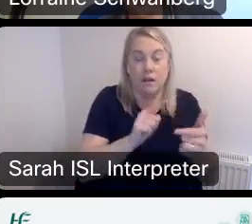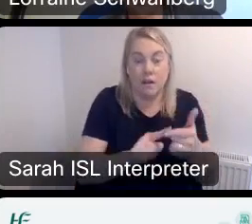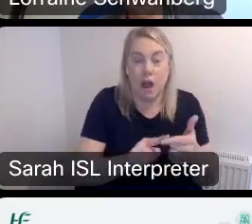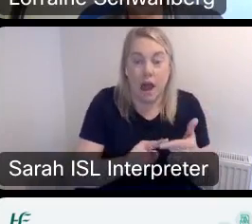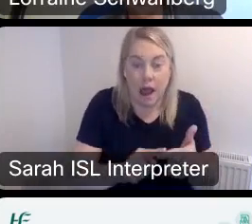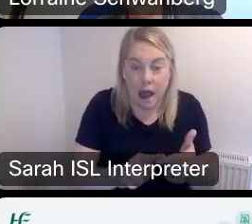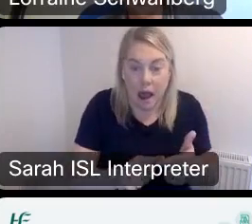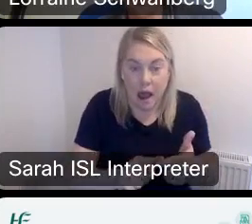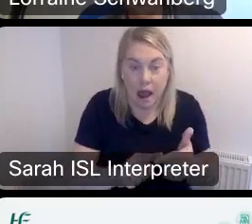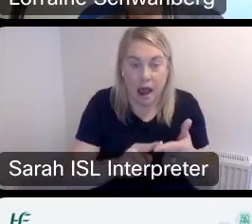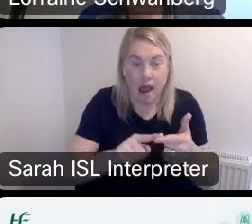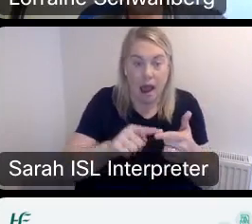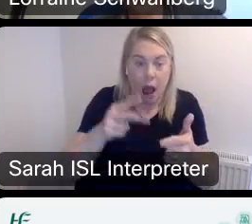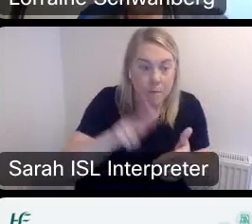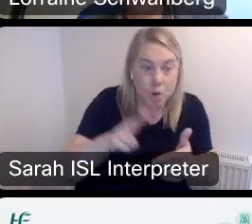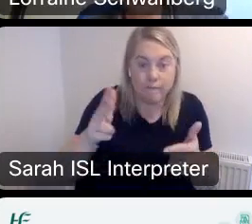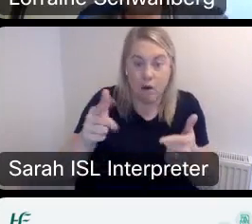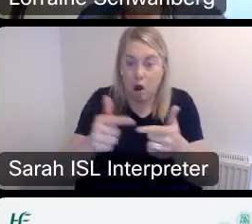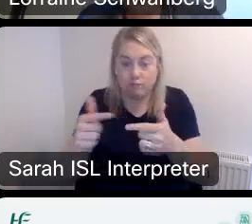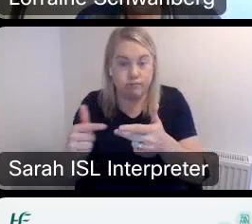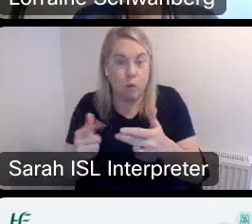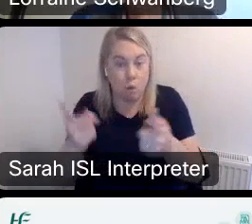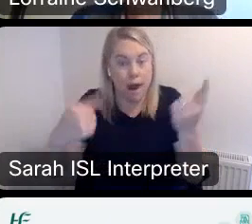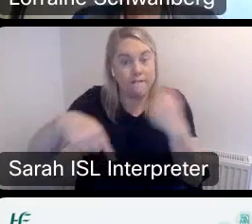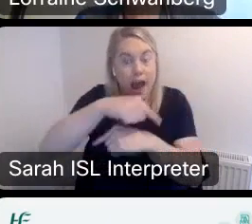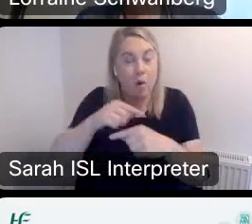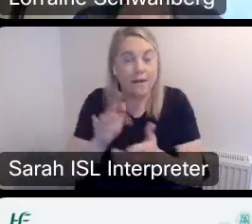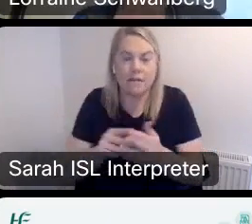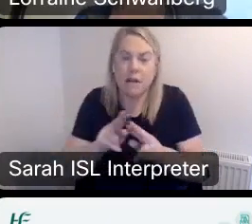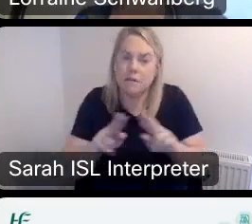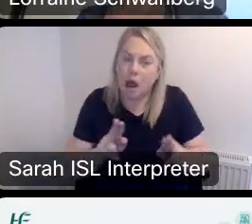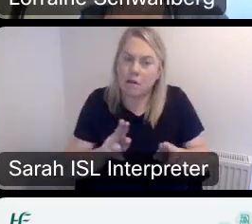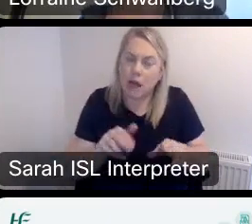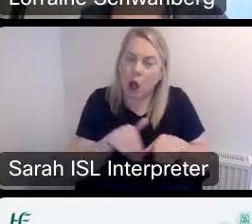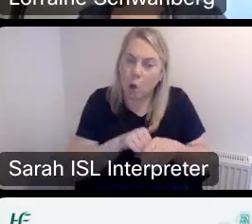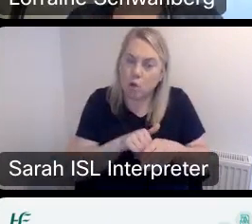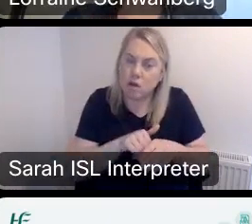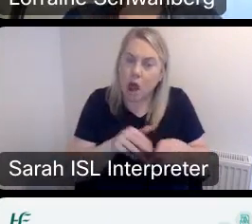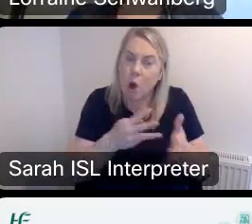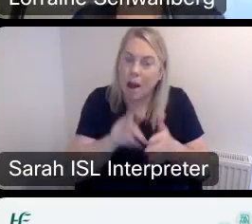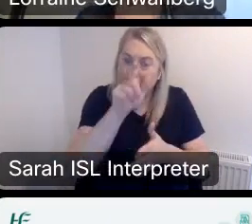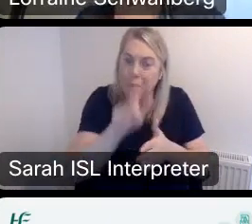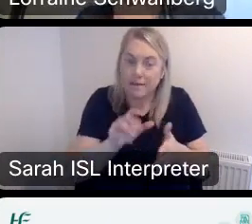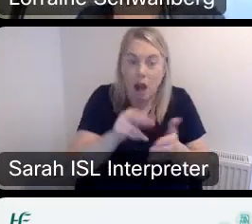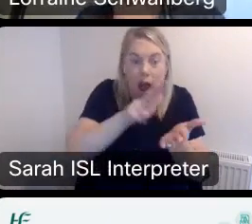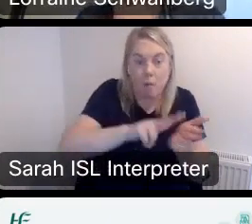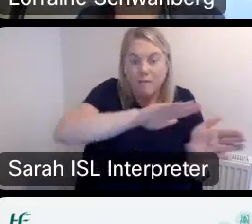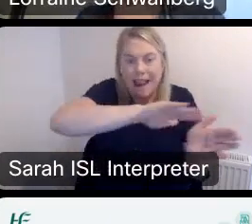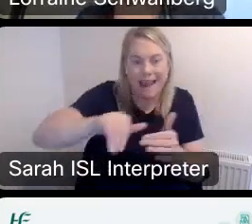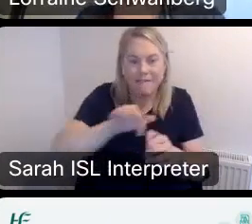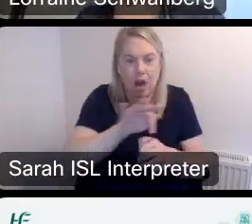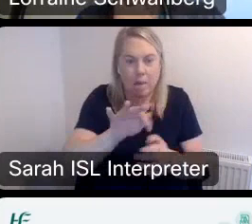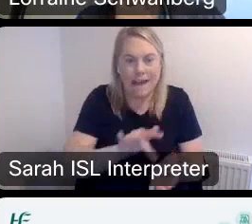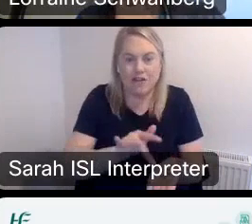centre. It does not include incidents while a person is on approved leave from one of those centres, although it